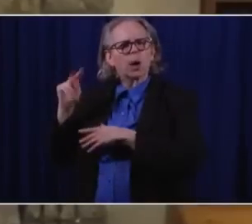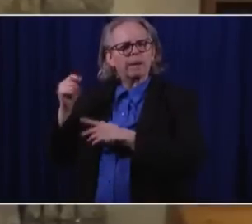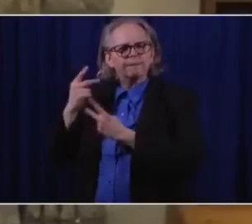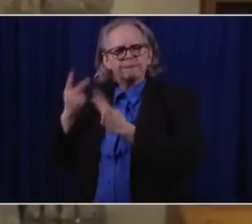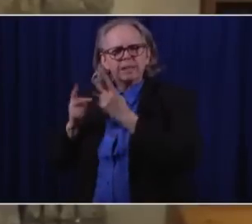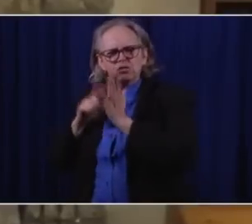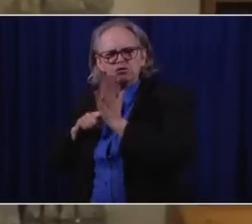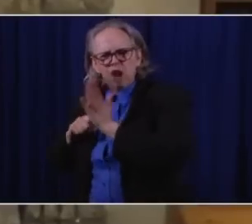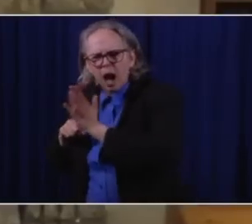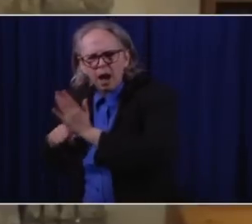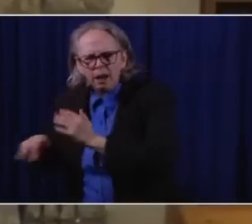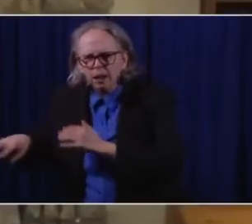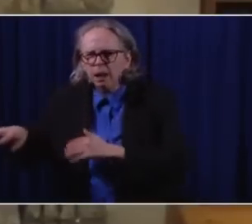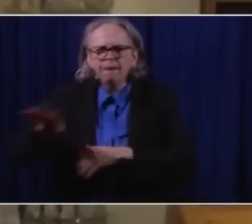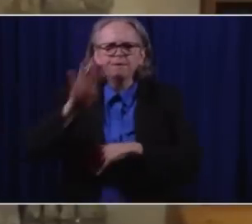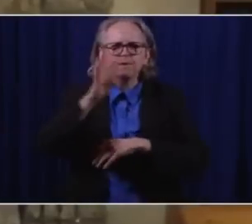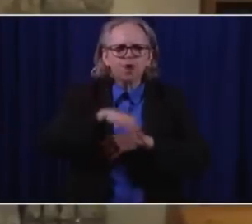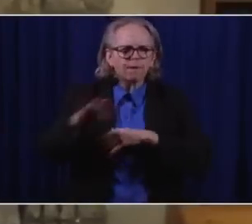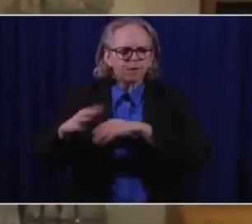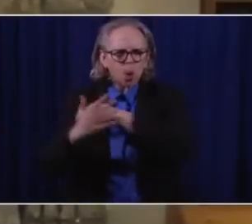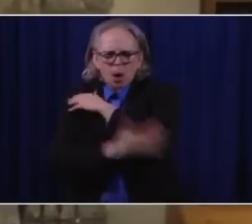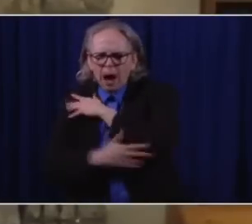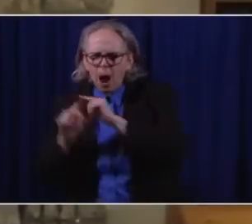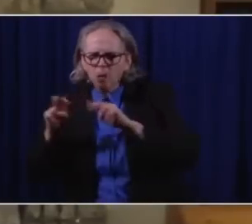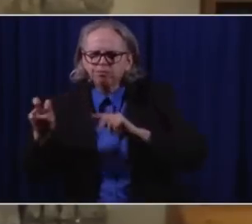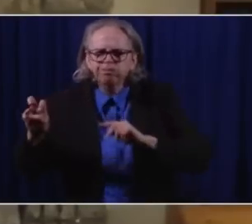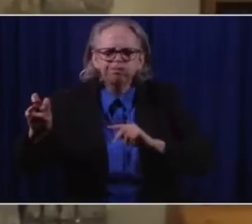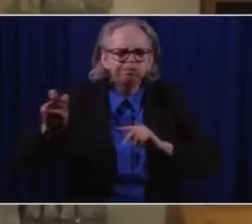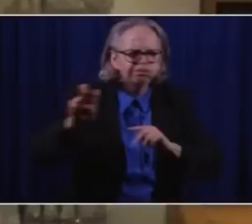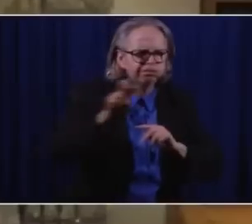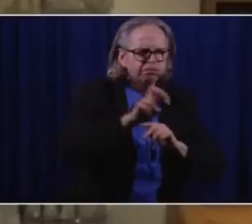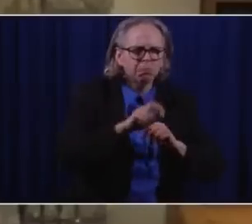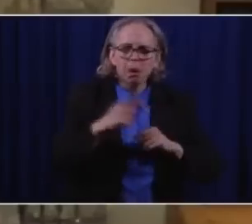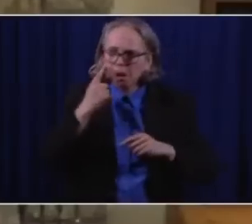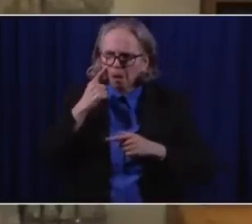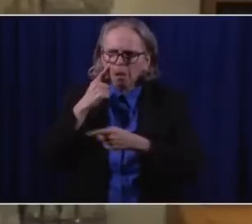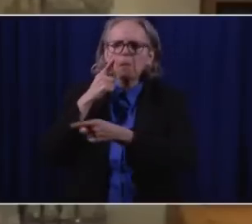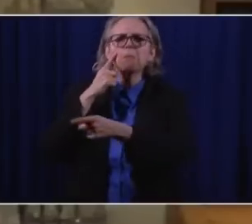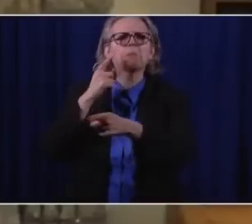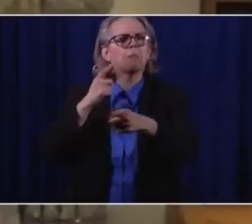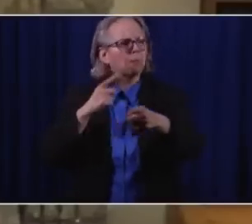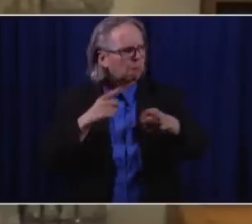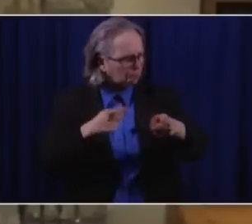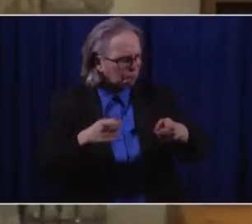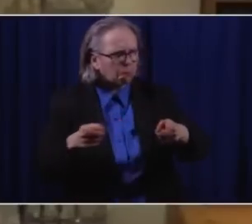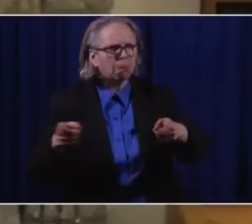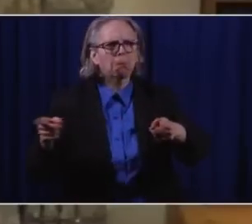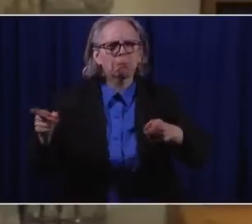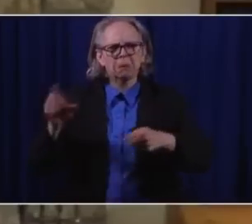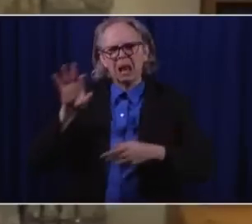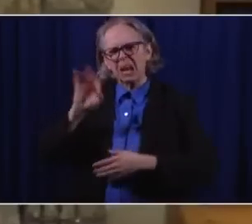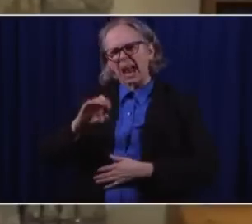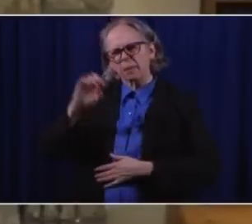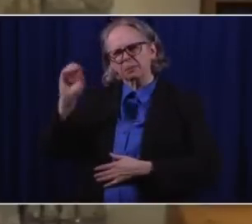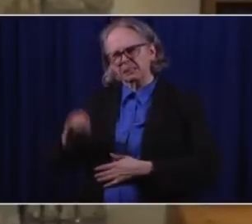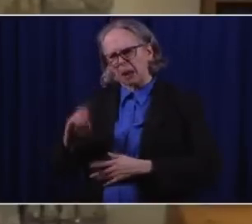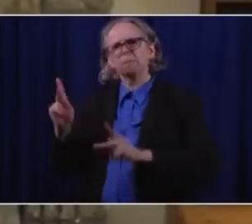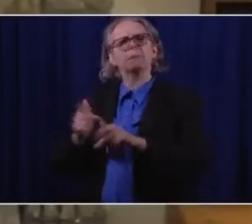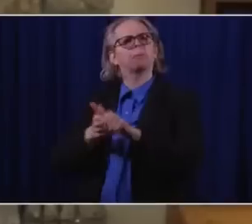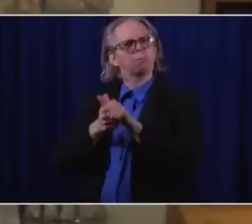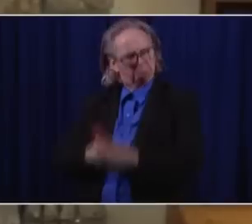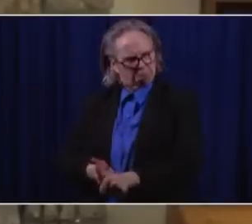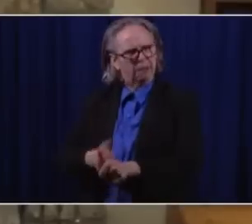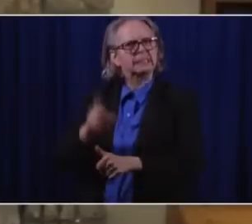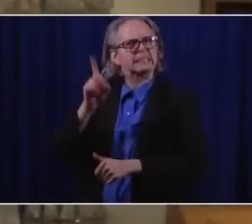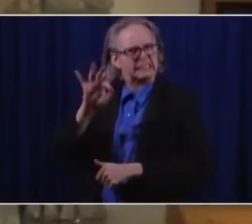state, and they are finding about a 90% compliance. So we